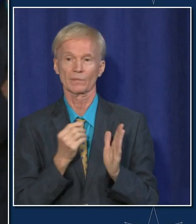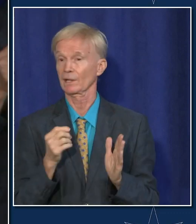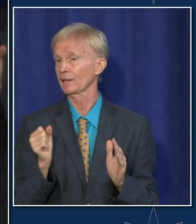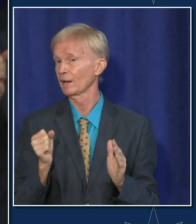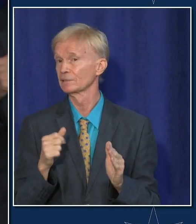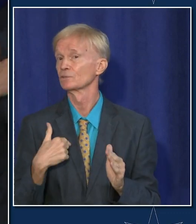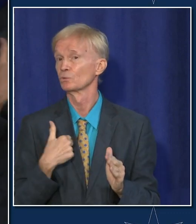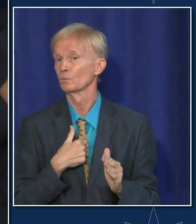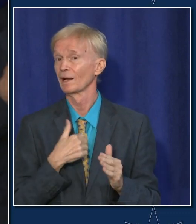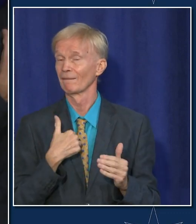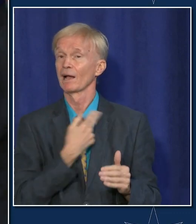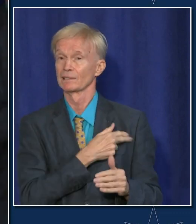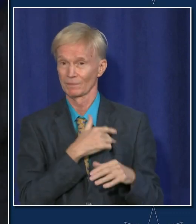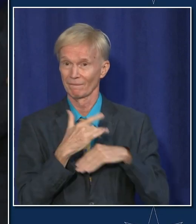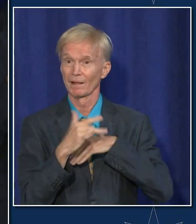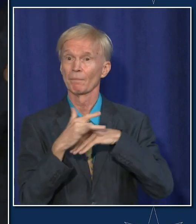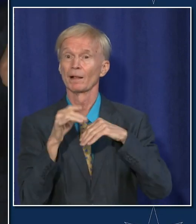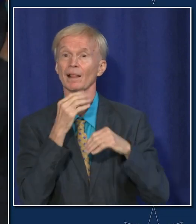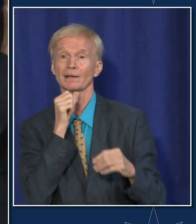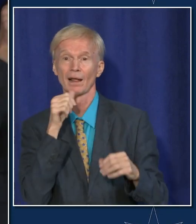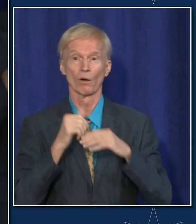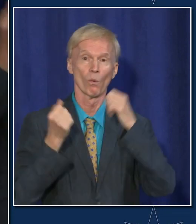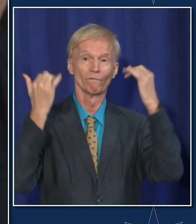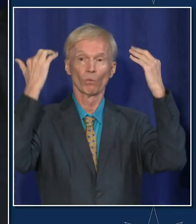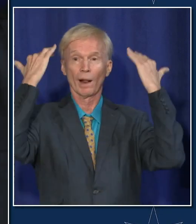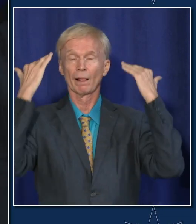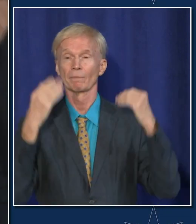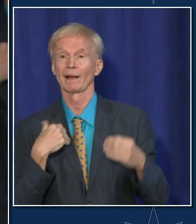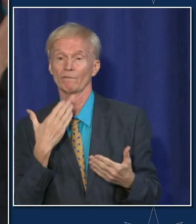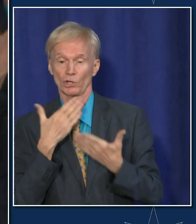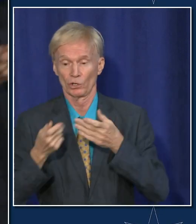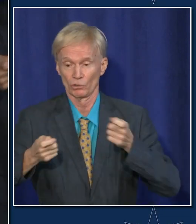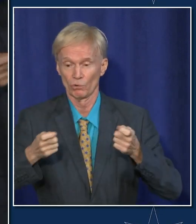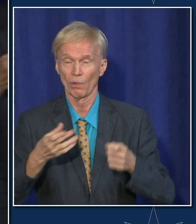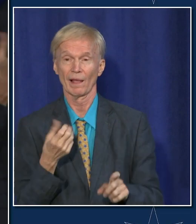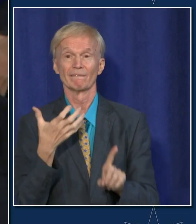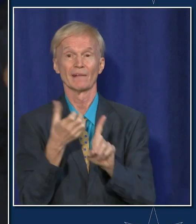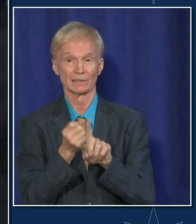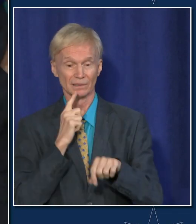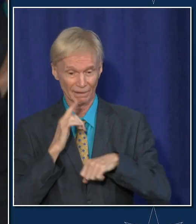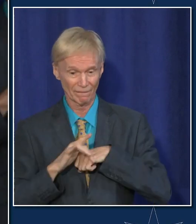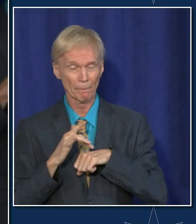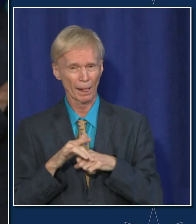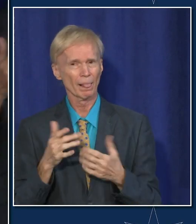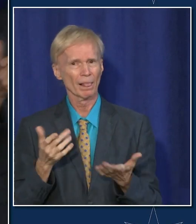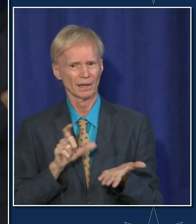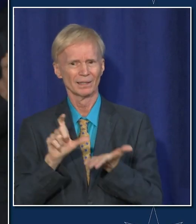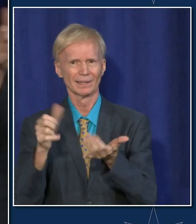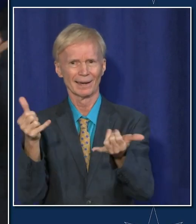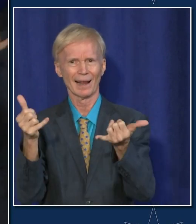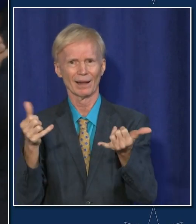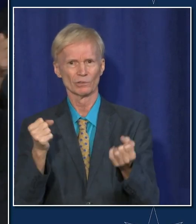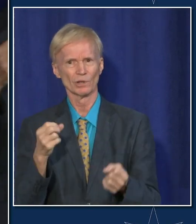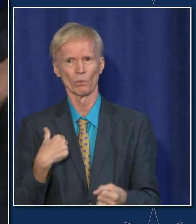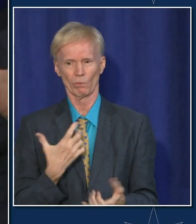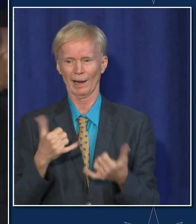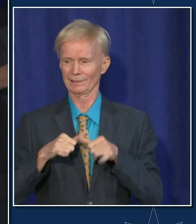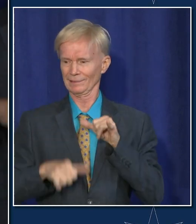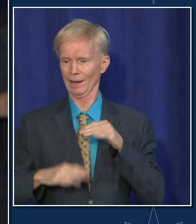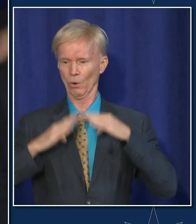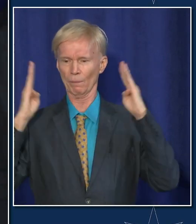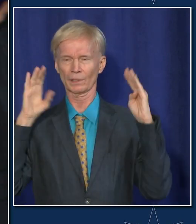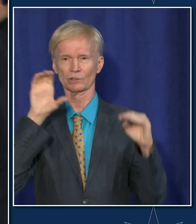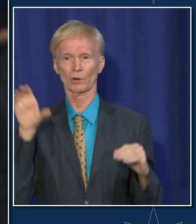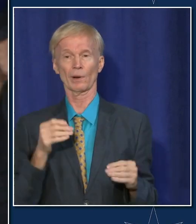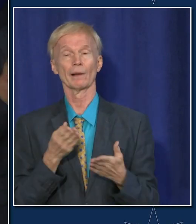system, and where we remain in reasonably good control, and there's a vaccine that's widely available. Our goal is to really try to stay open, and part of that